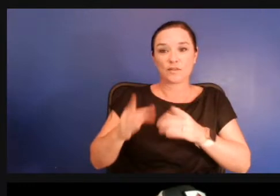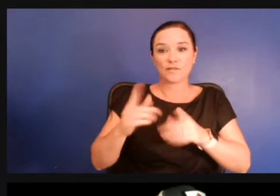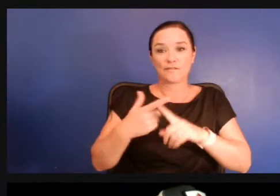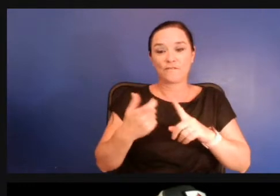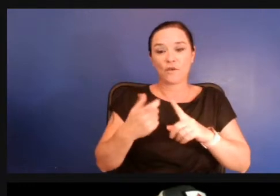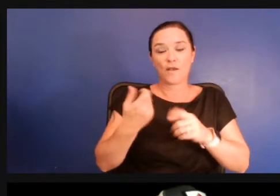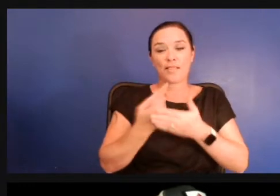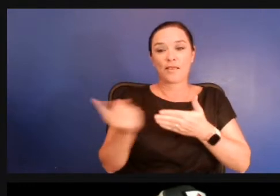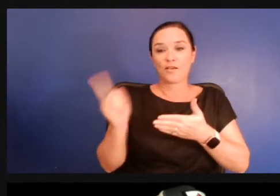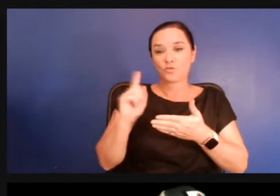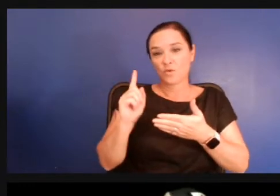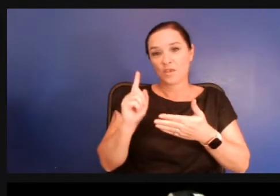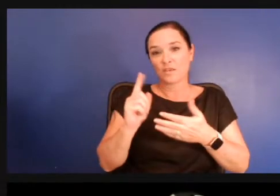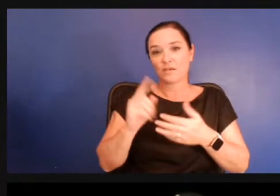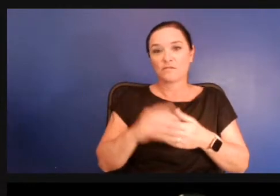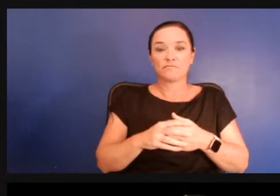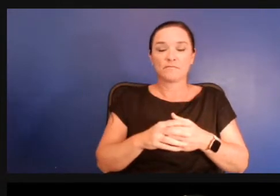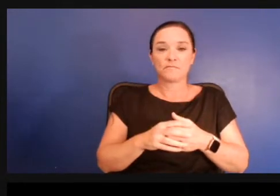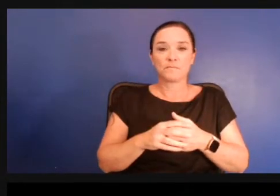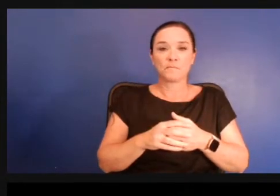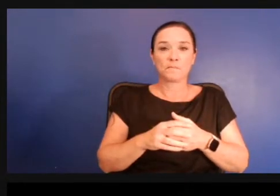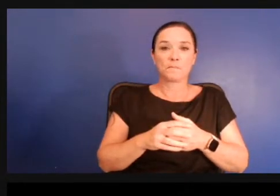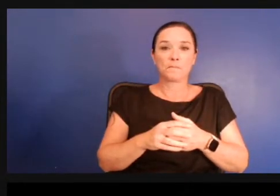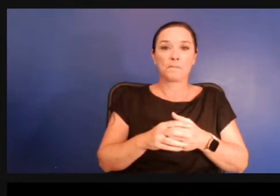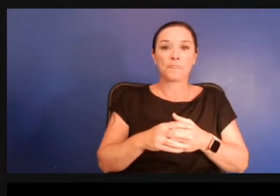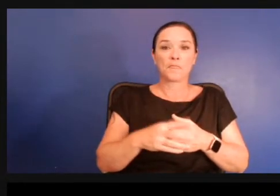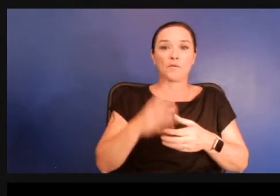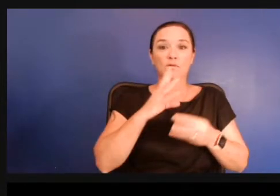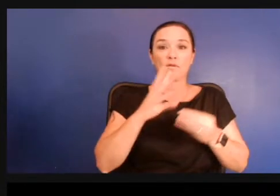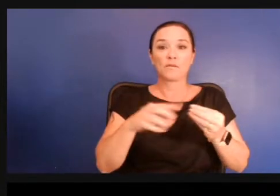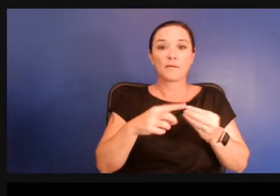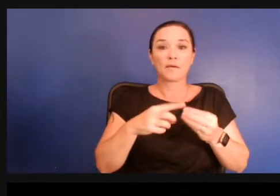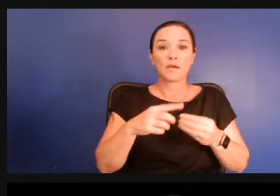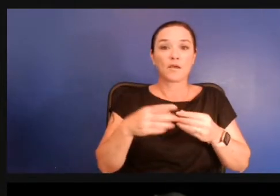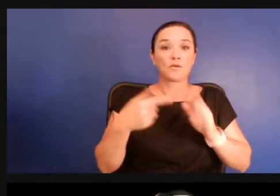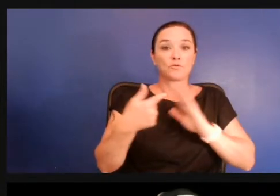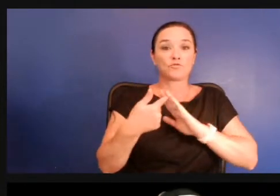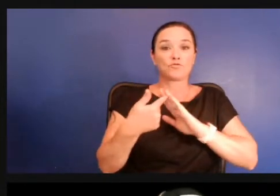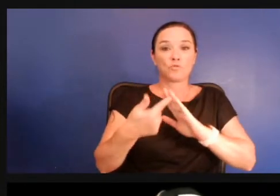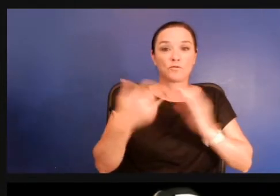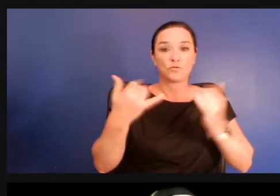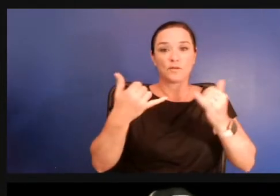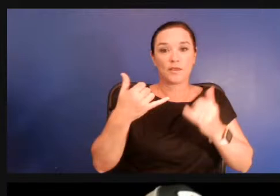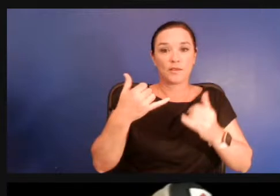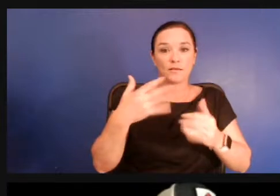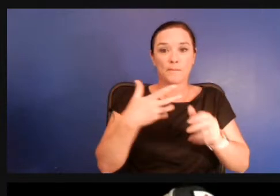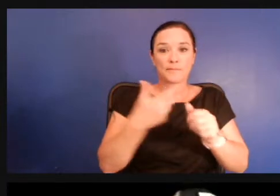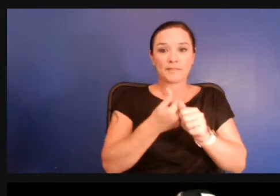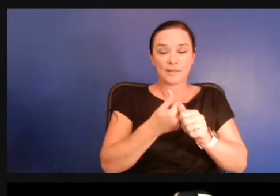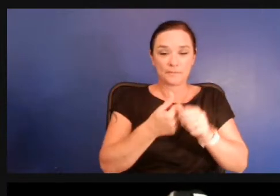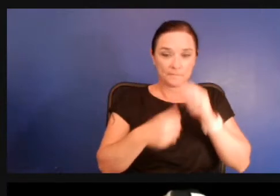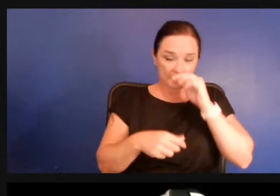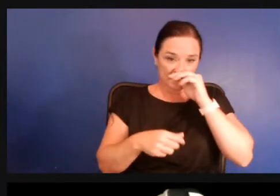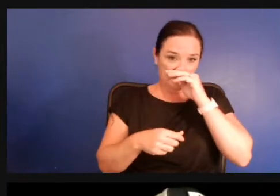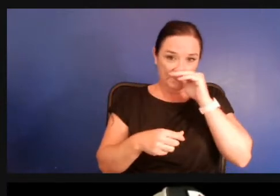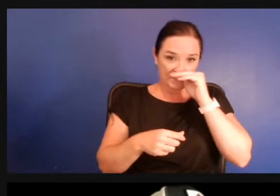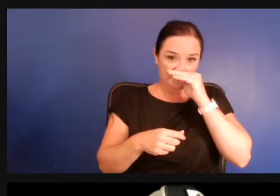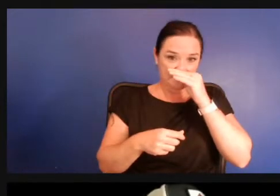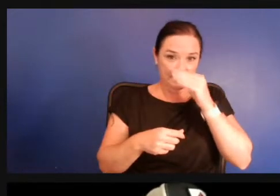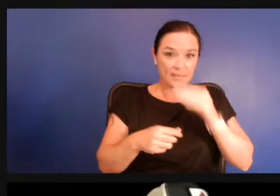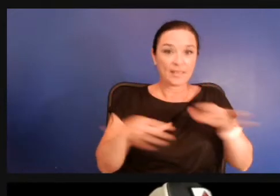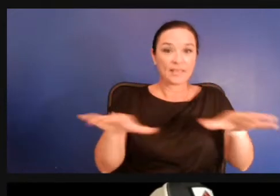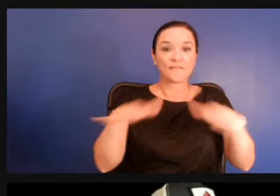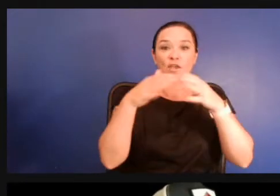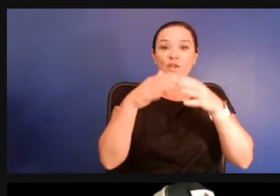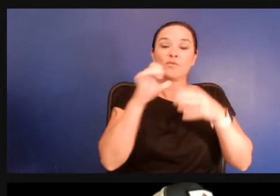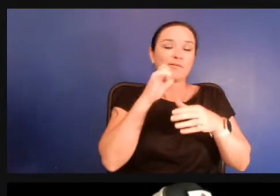and a half ago. And we'll do that by just showing today's update that the volcano is not